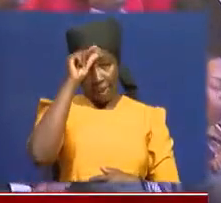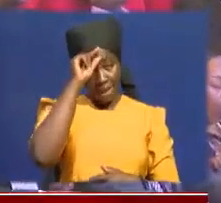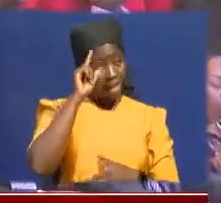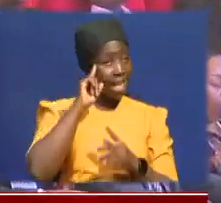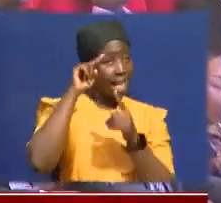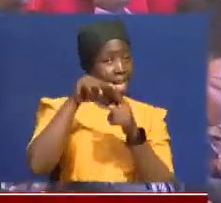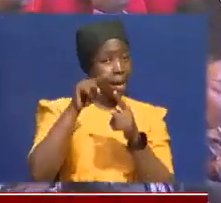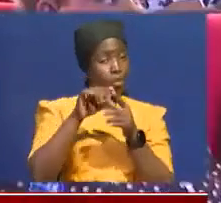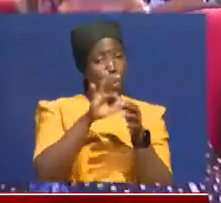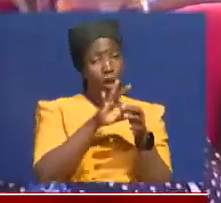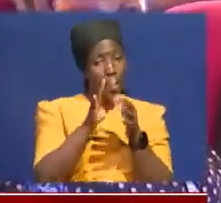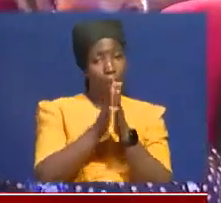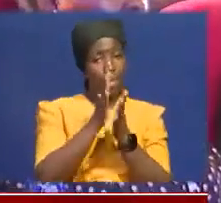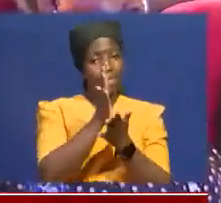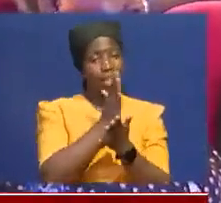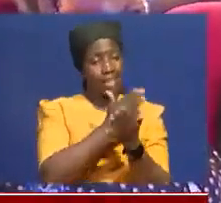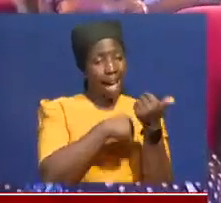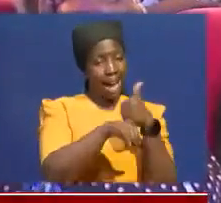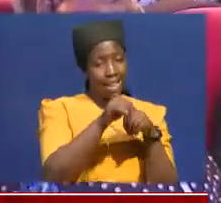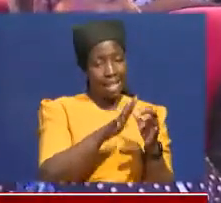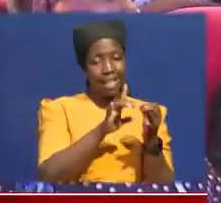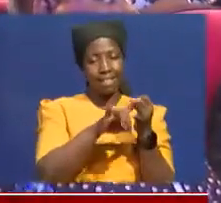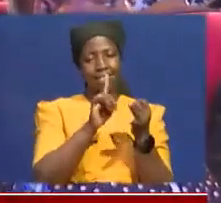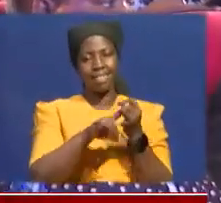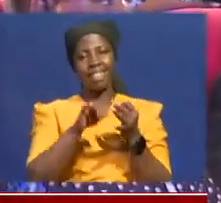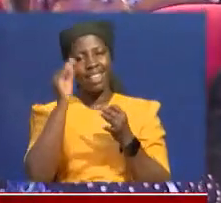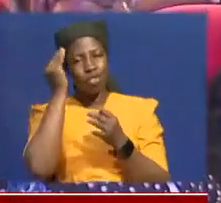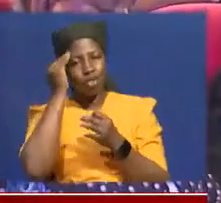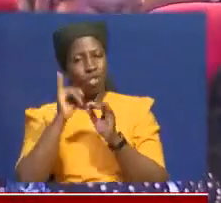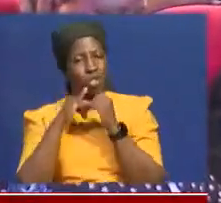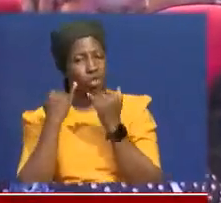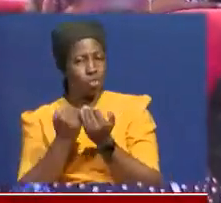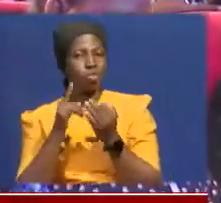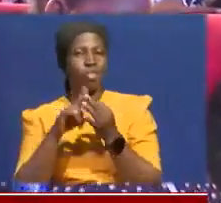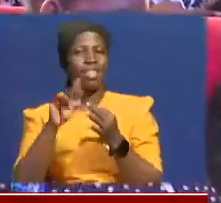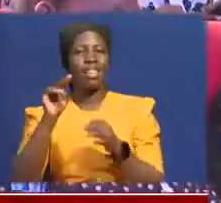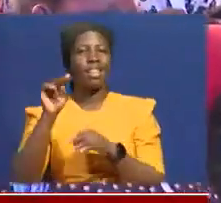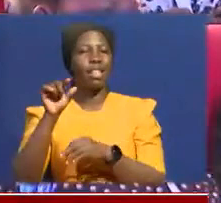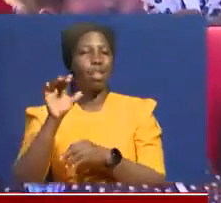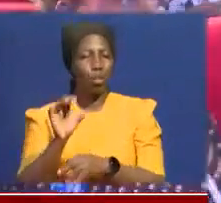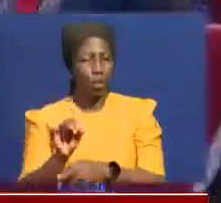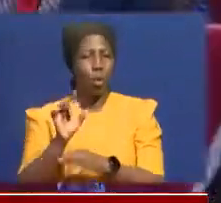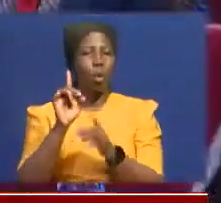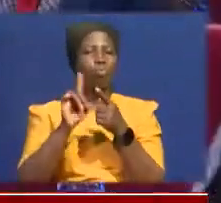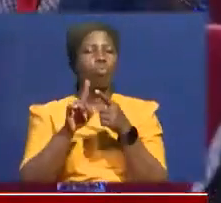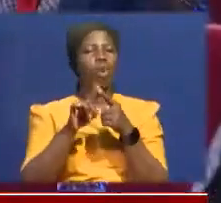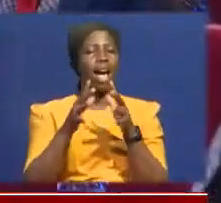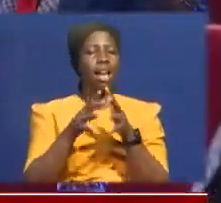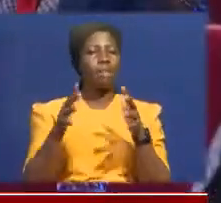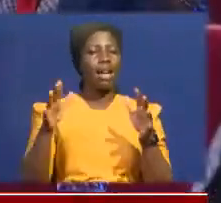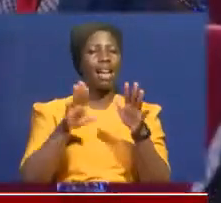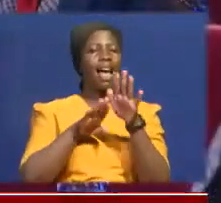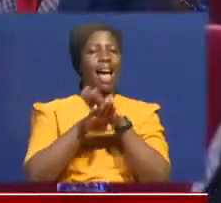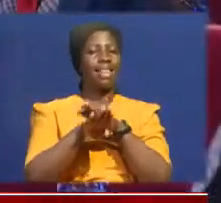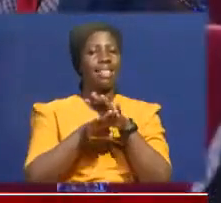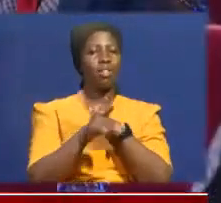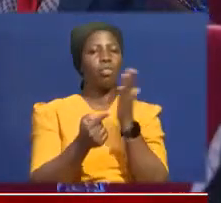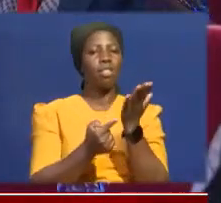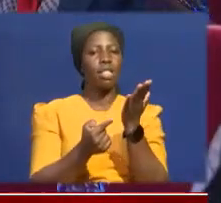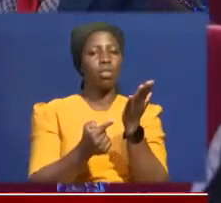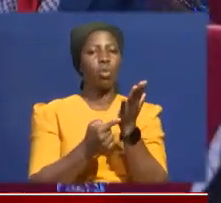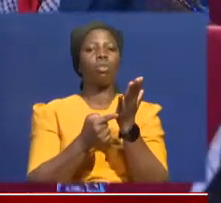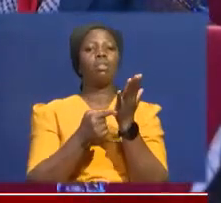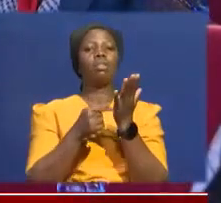sector players, educational institutions, and non-profit organizations to expand access to digital skills training across